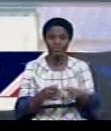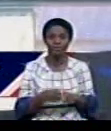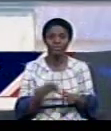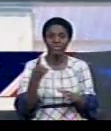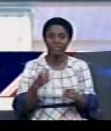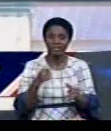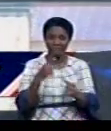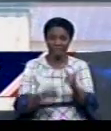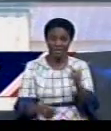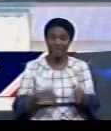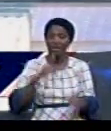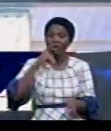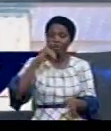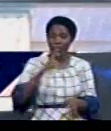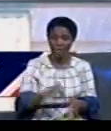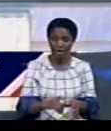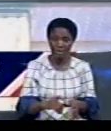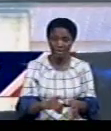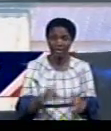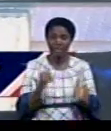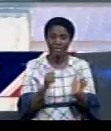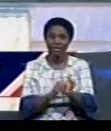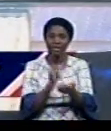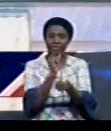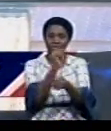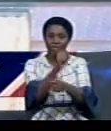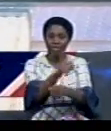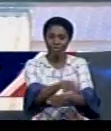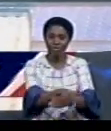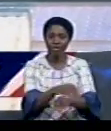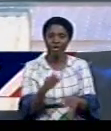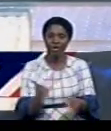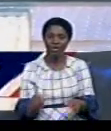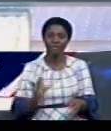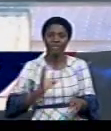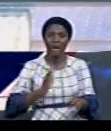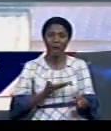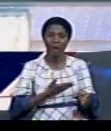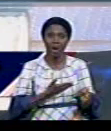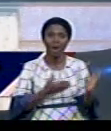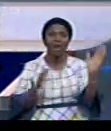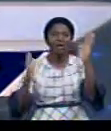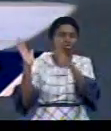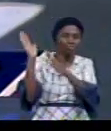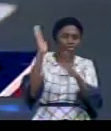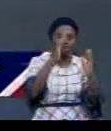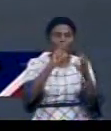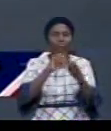final command that conquers our storm. Mark